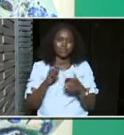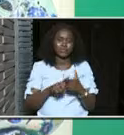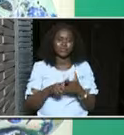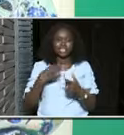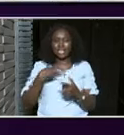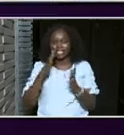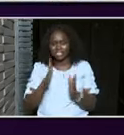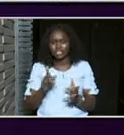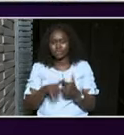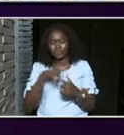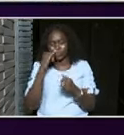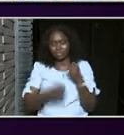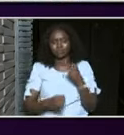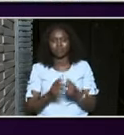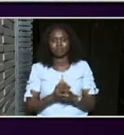University of Abuja, please.